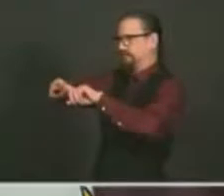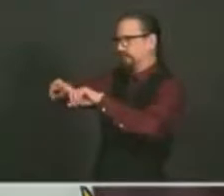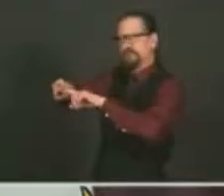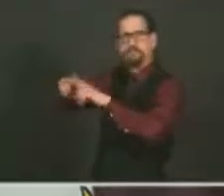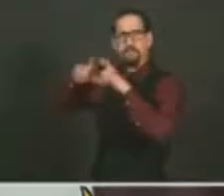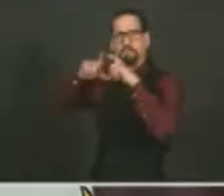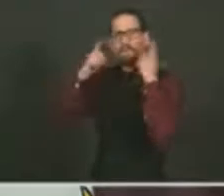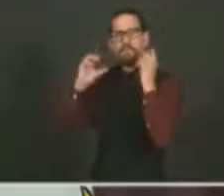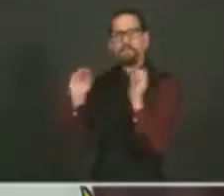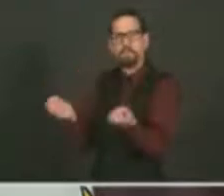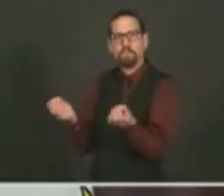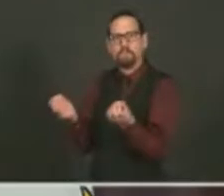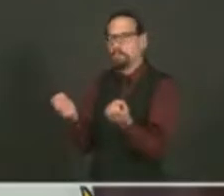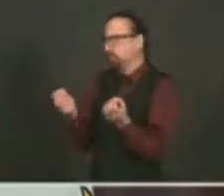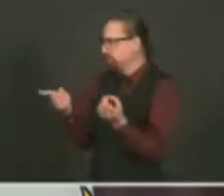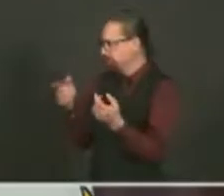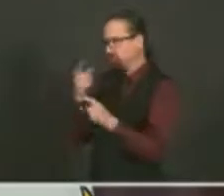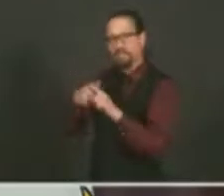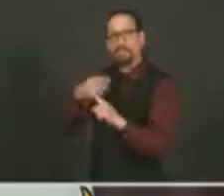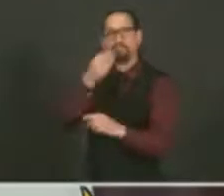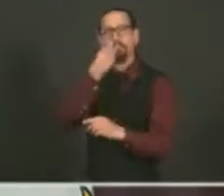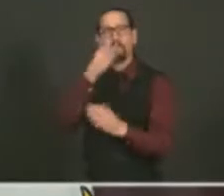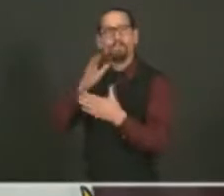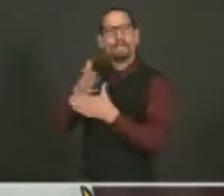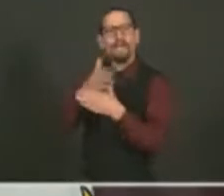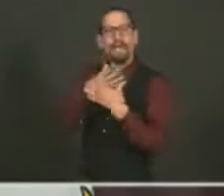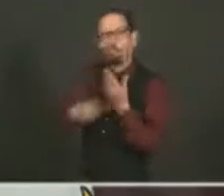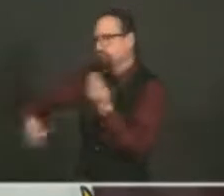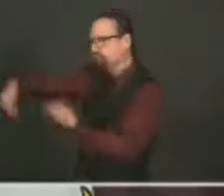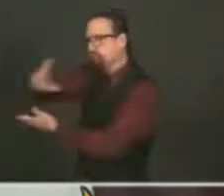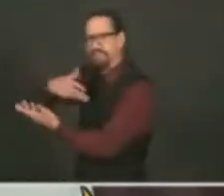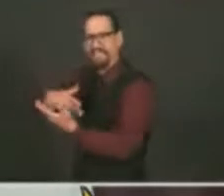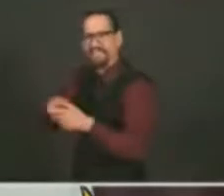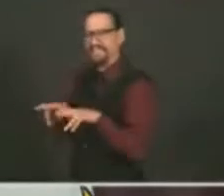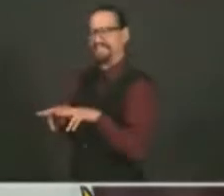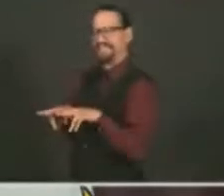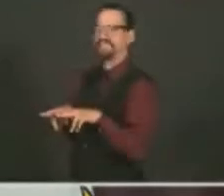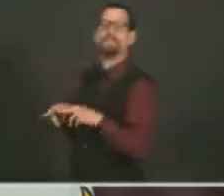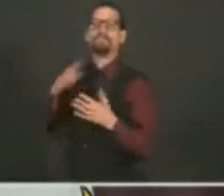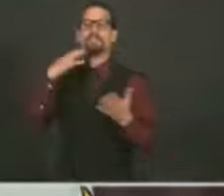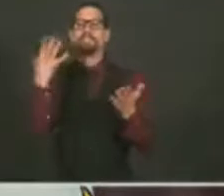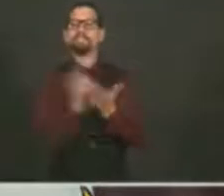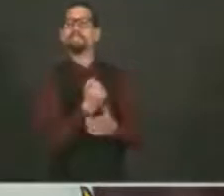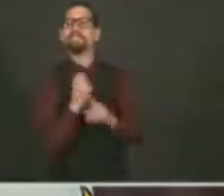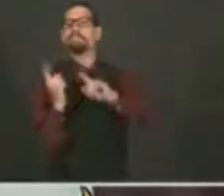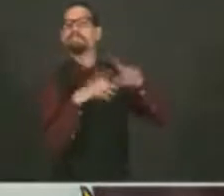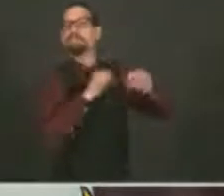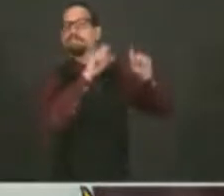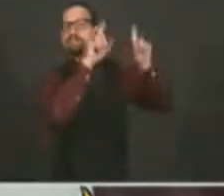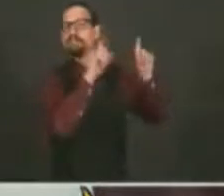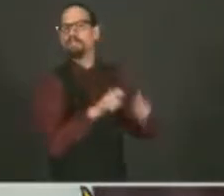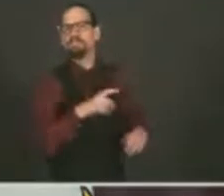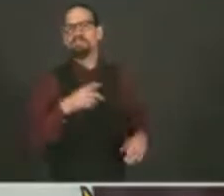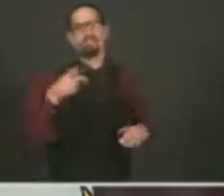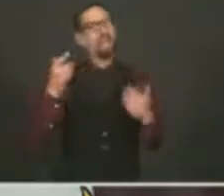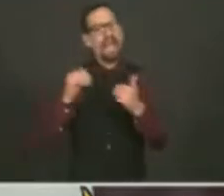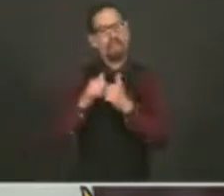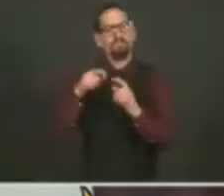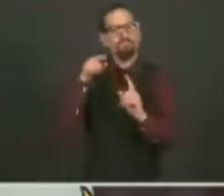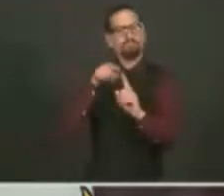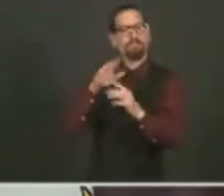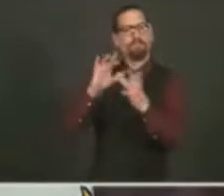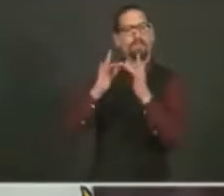tested, please. It's free. Portal.ri.gov. If you just think you've been around too many people not